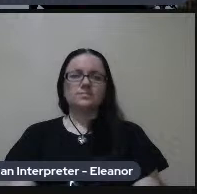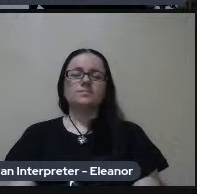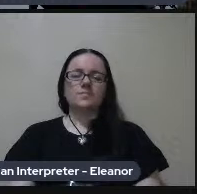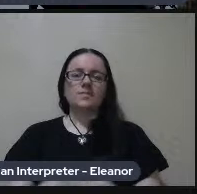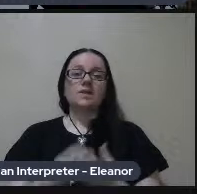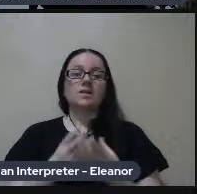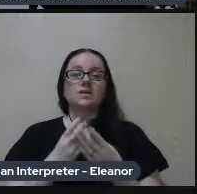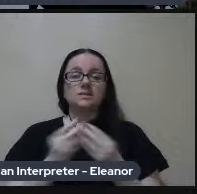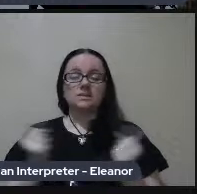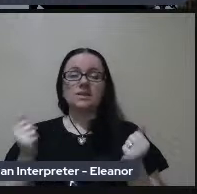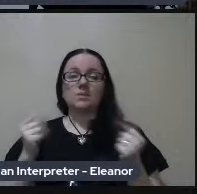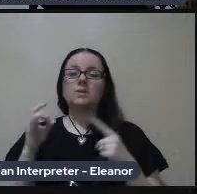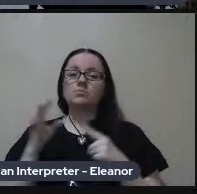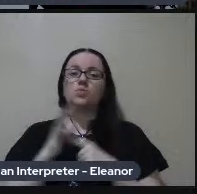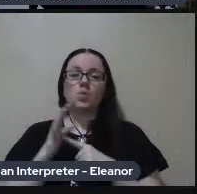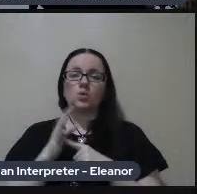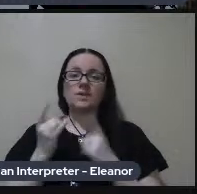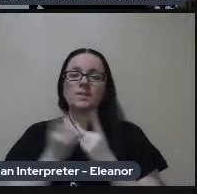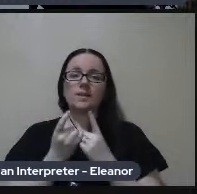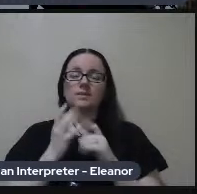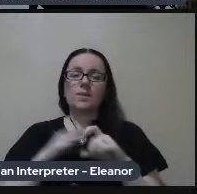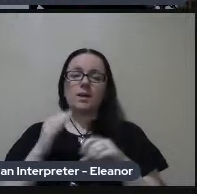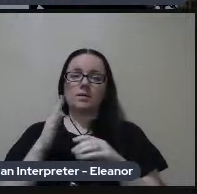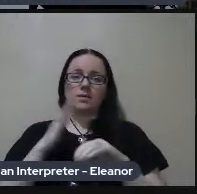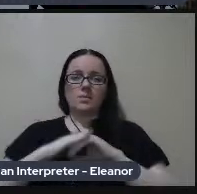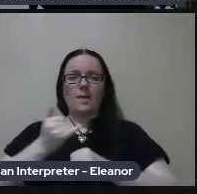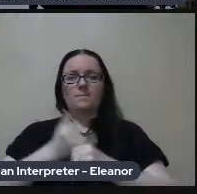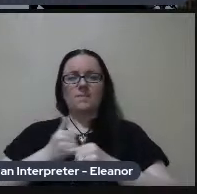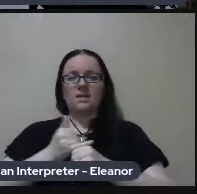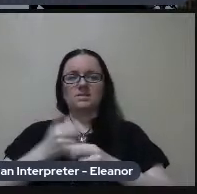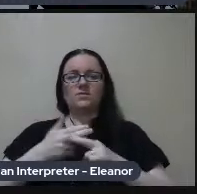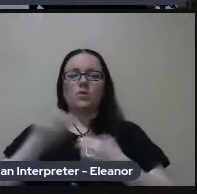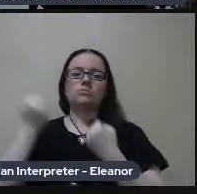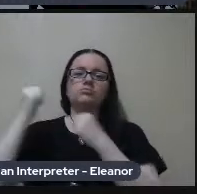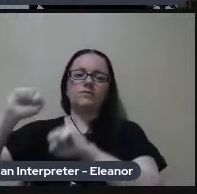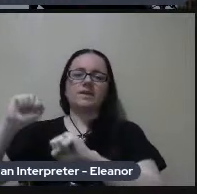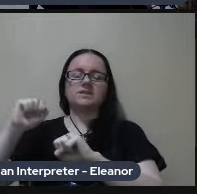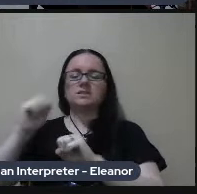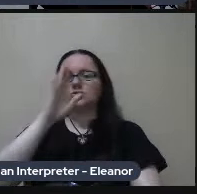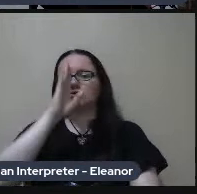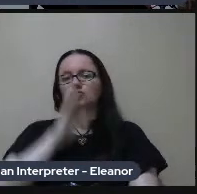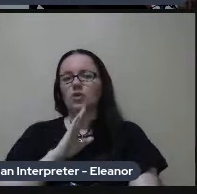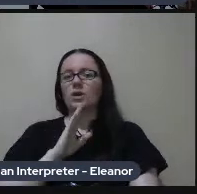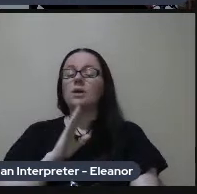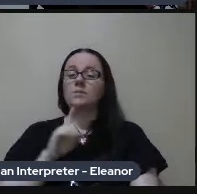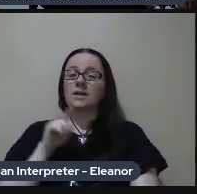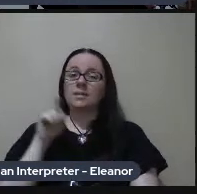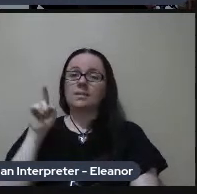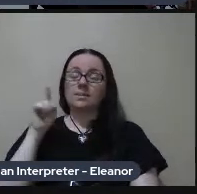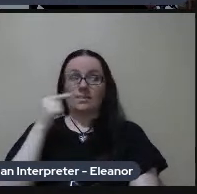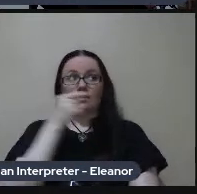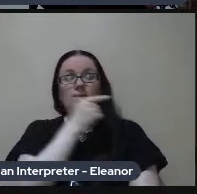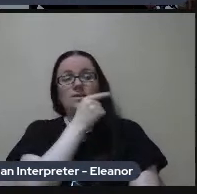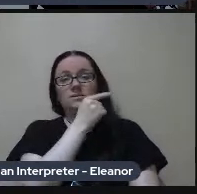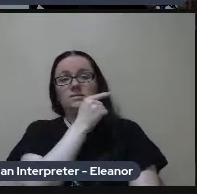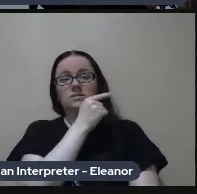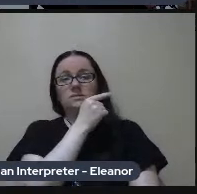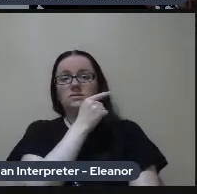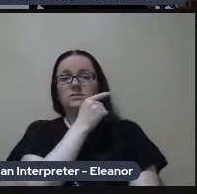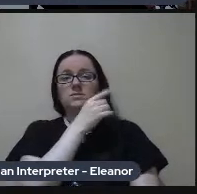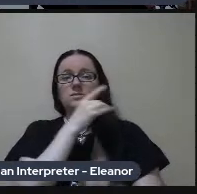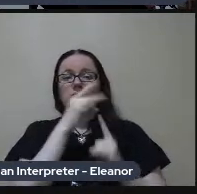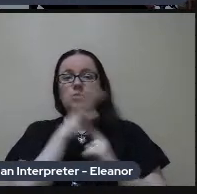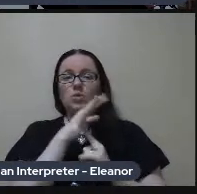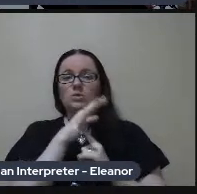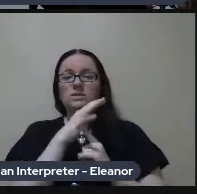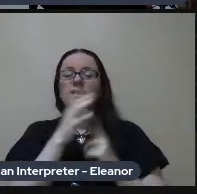key messages around medicines use in preventing stroke, I want to just make this point that for